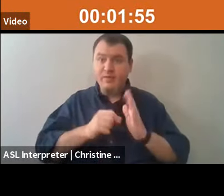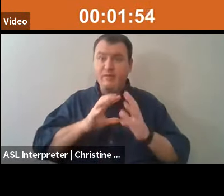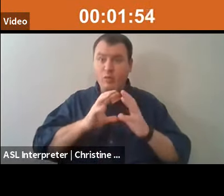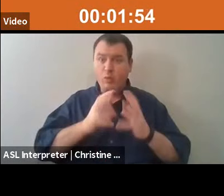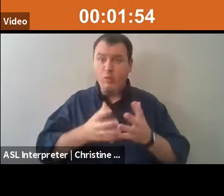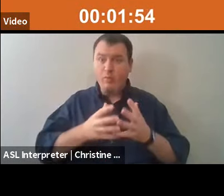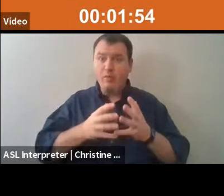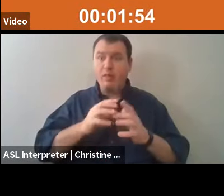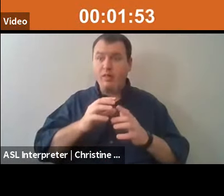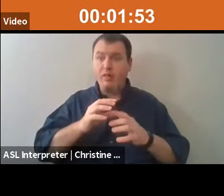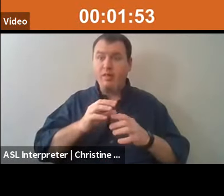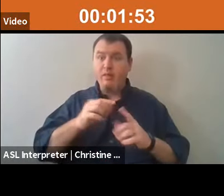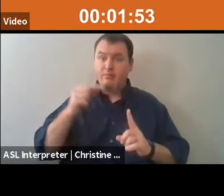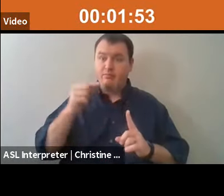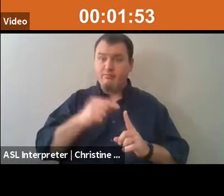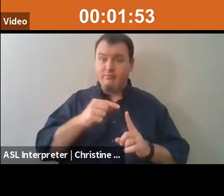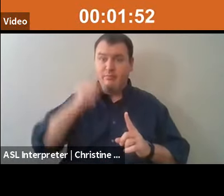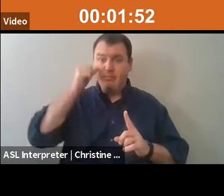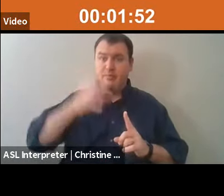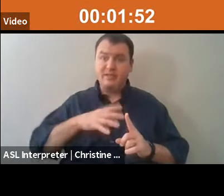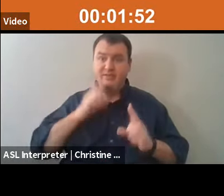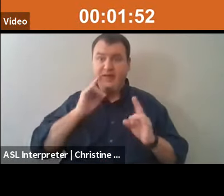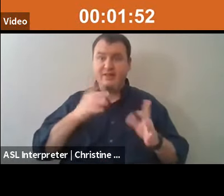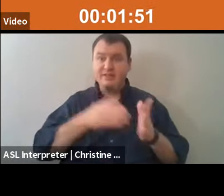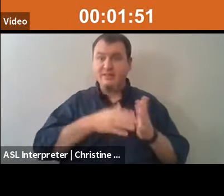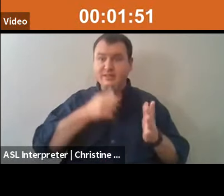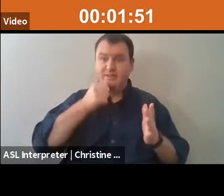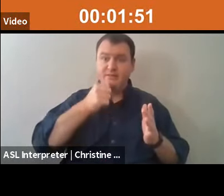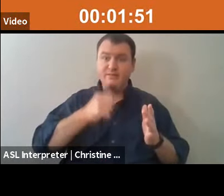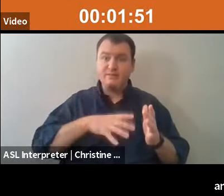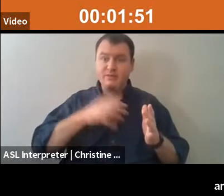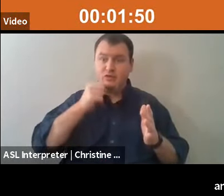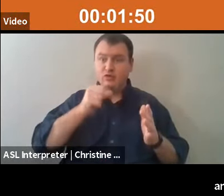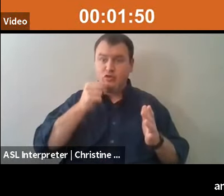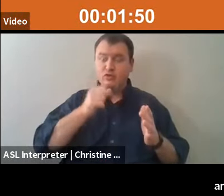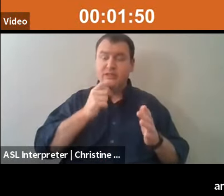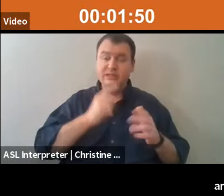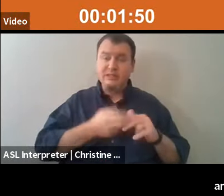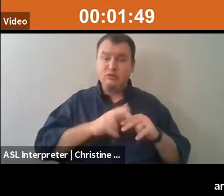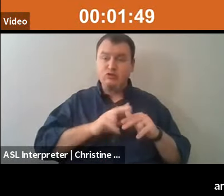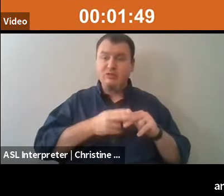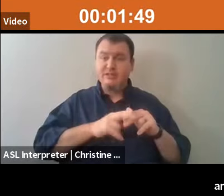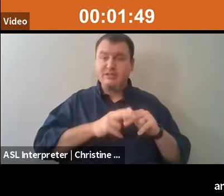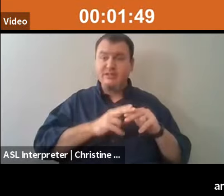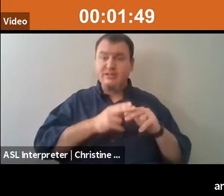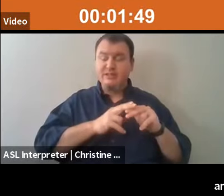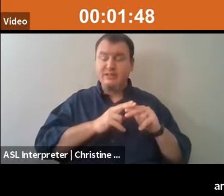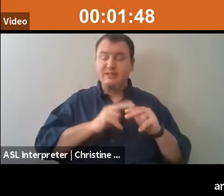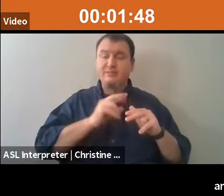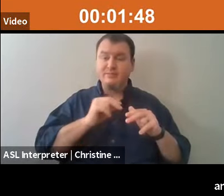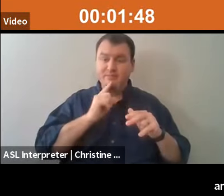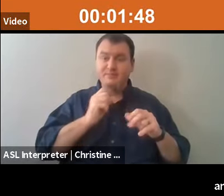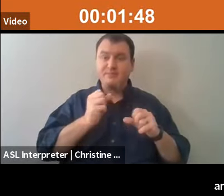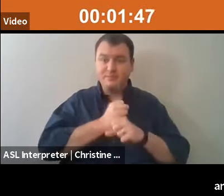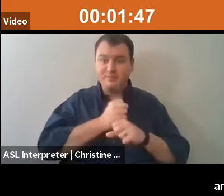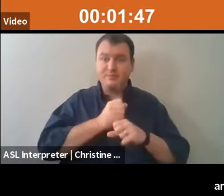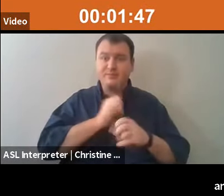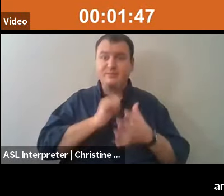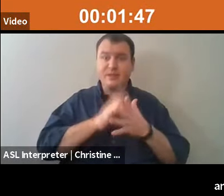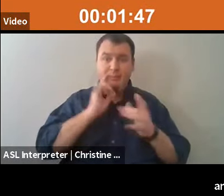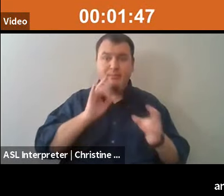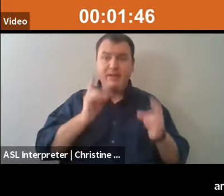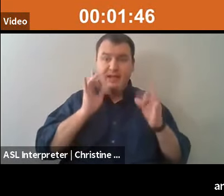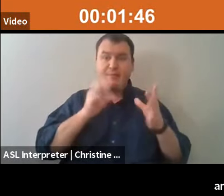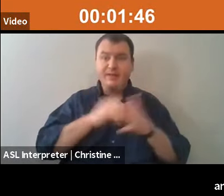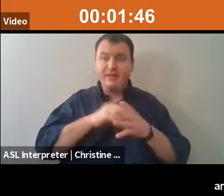context is that men's violence against women and girls has been increasing. And in fighting this pandemic within